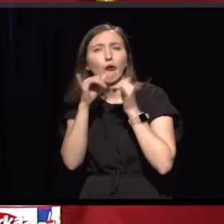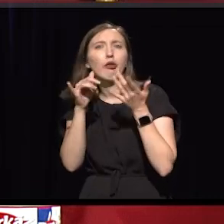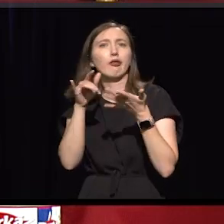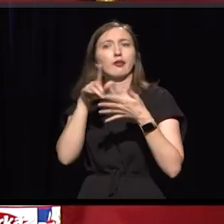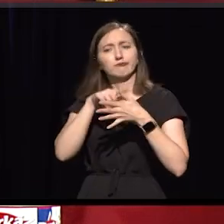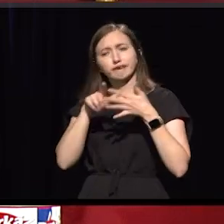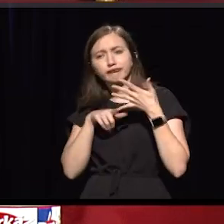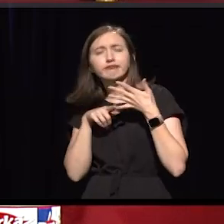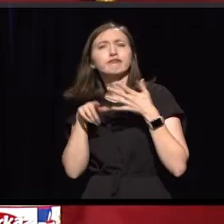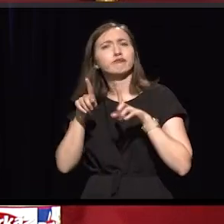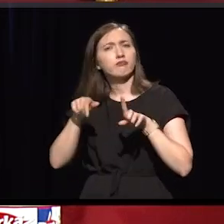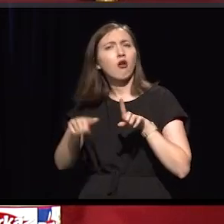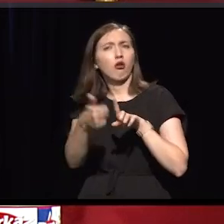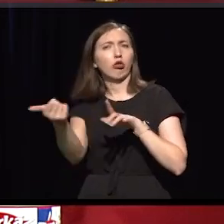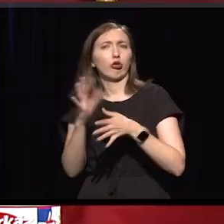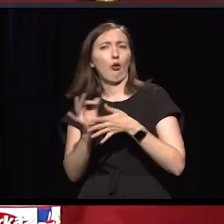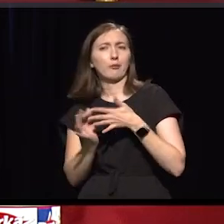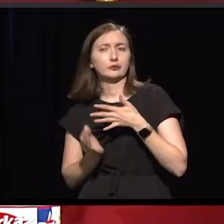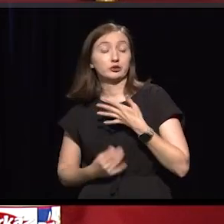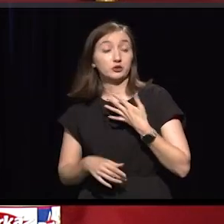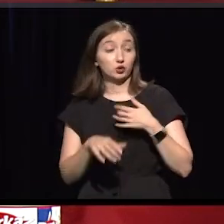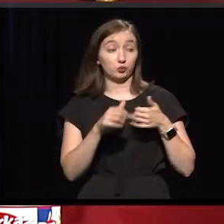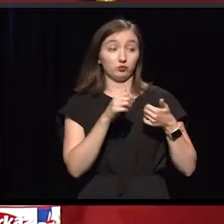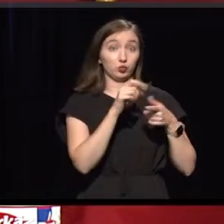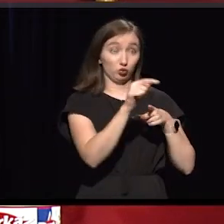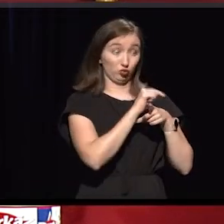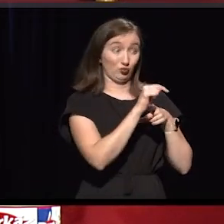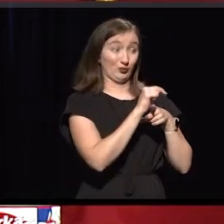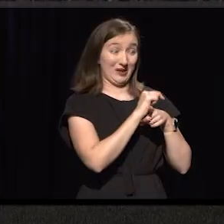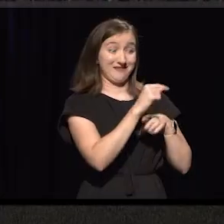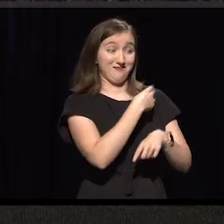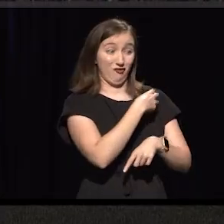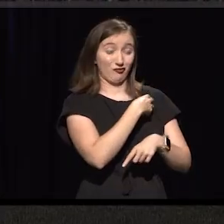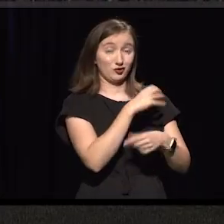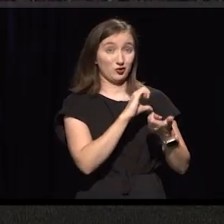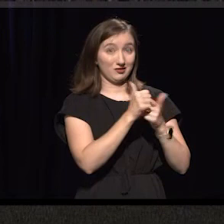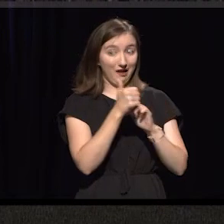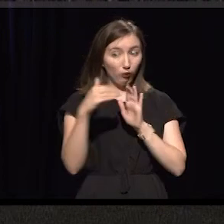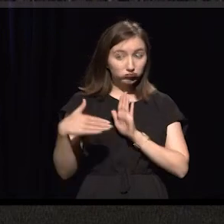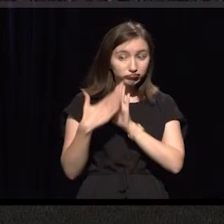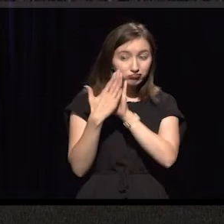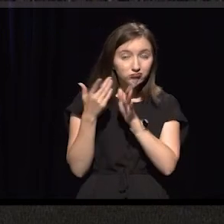officers also trained to try to prevent that violence.